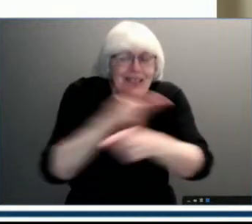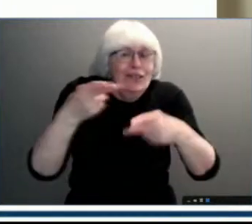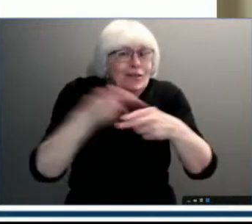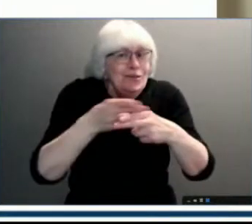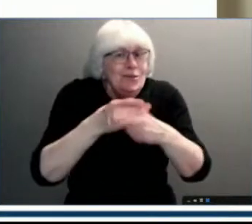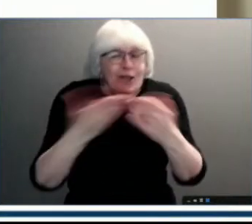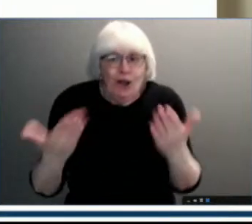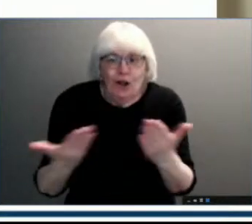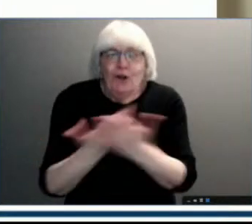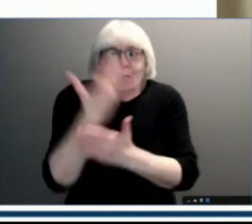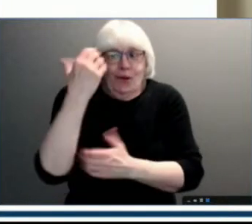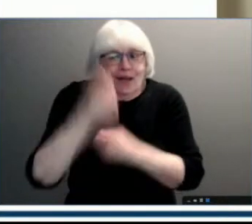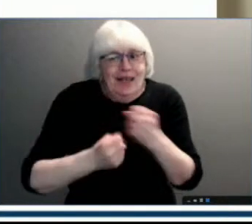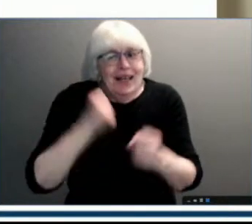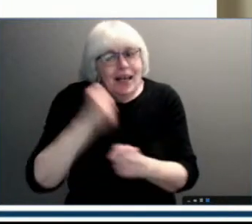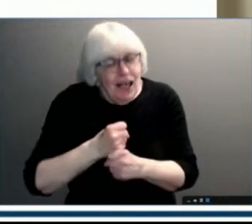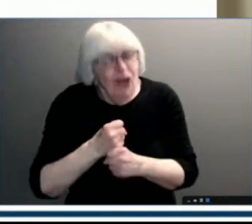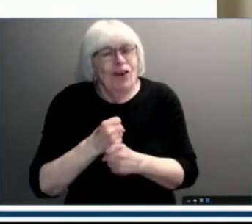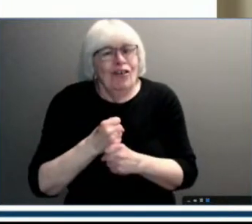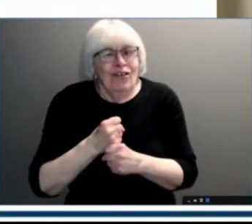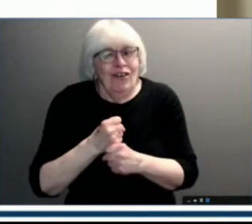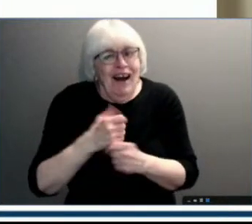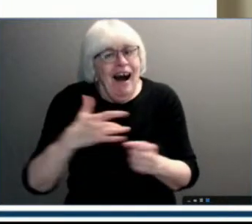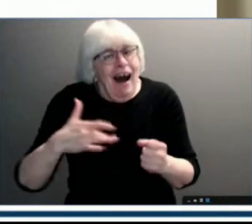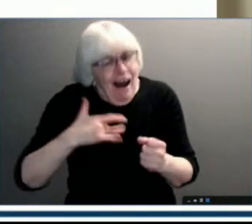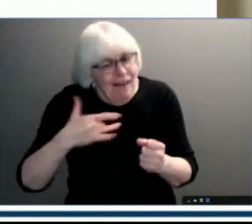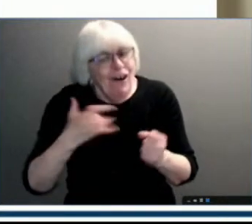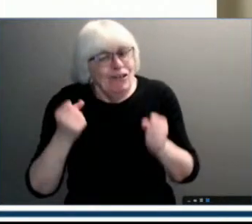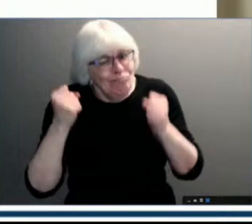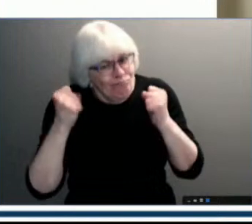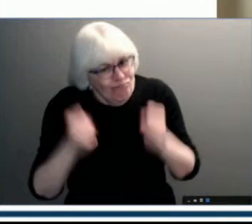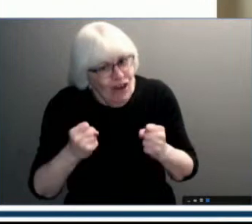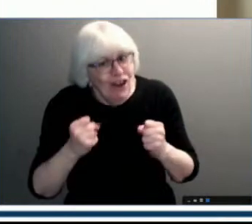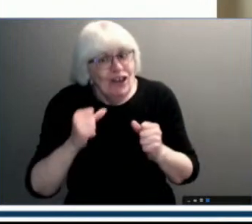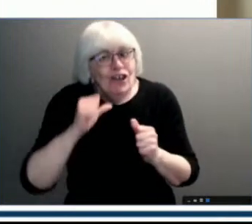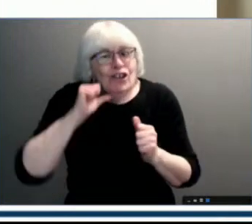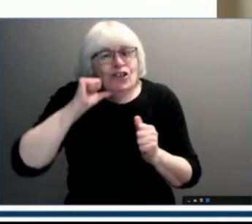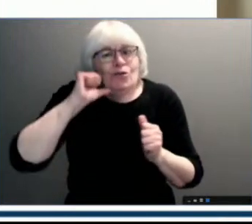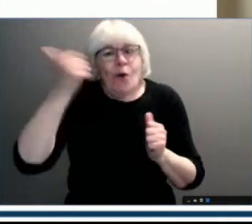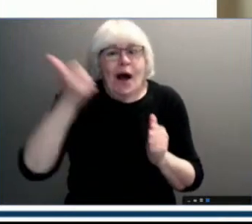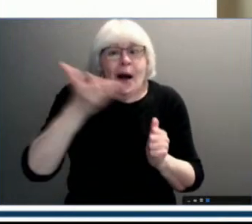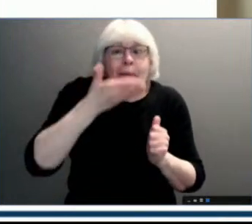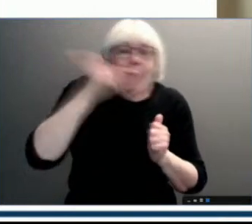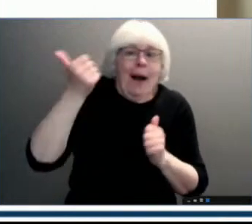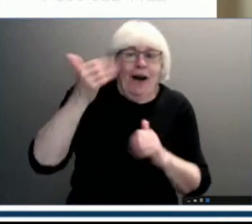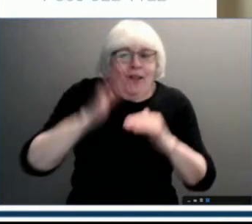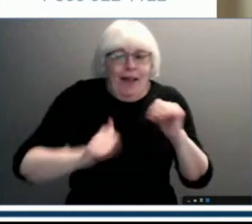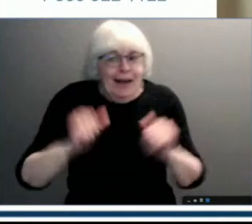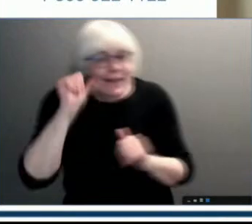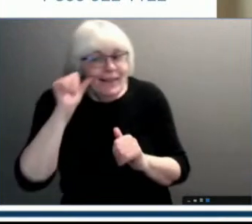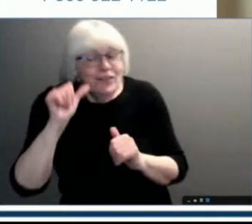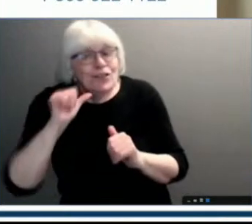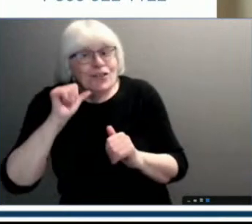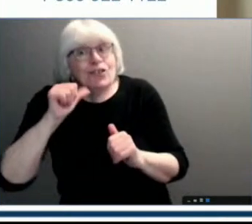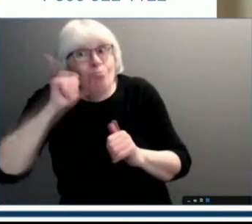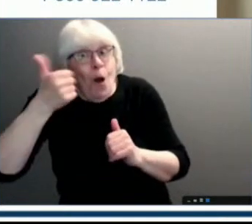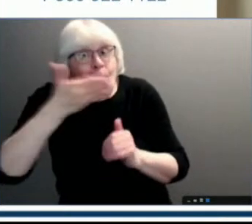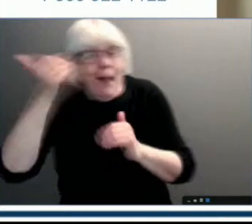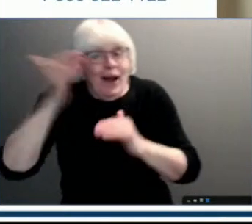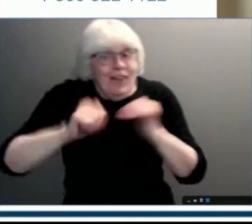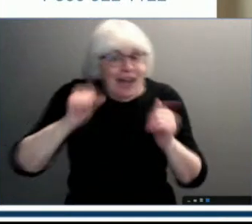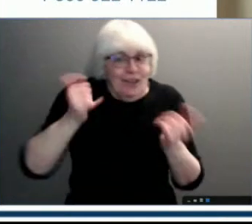believe, I always believe that tomorrow will always be better than today. And I believe very strongly that